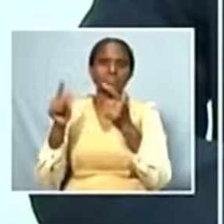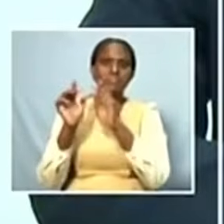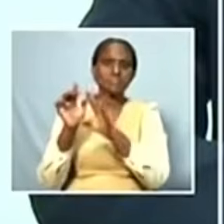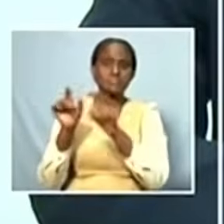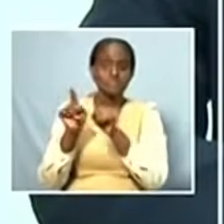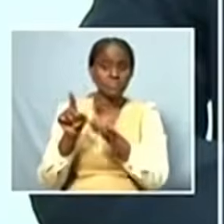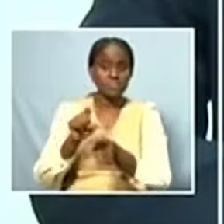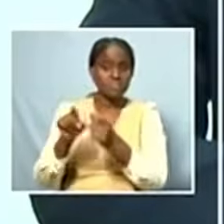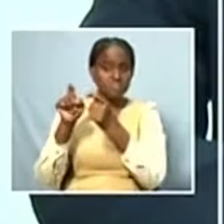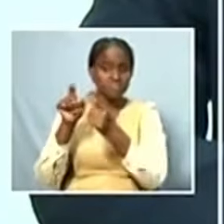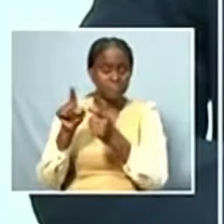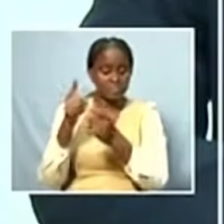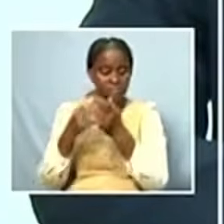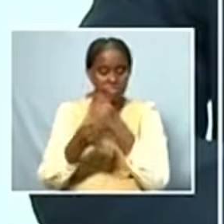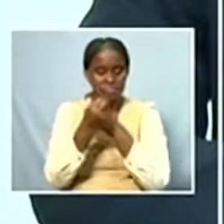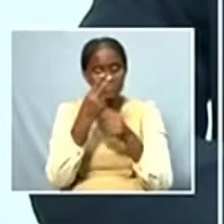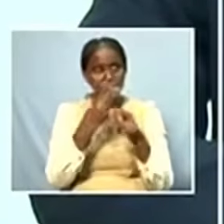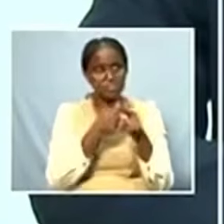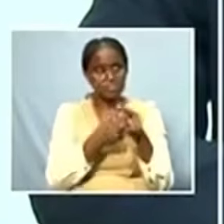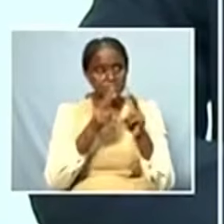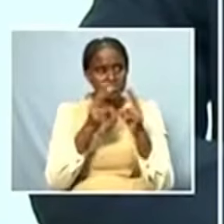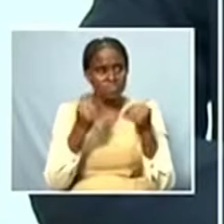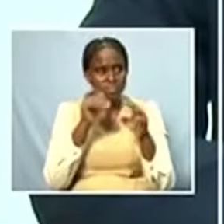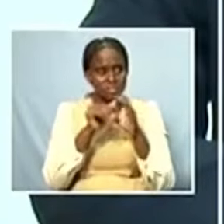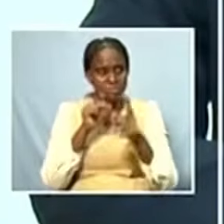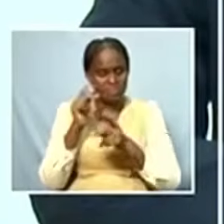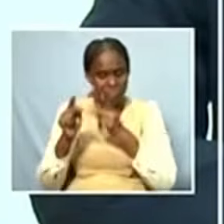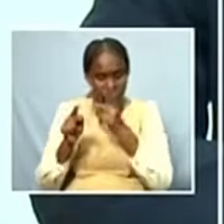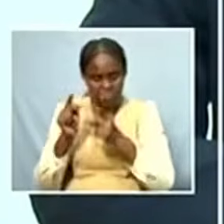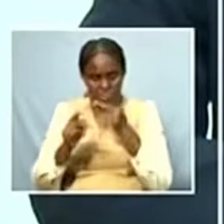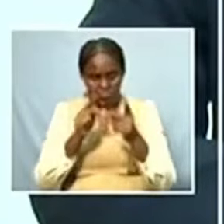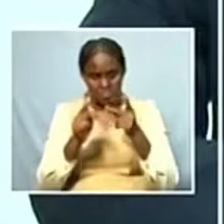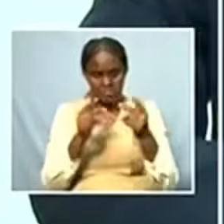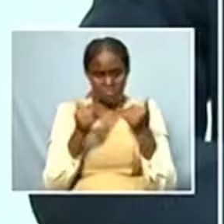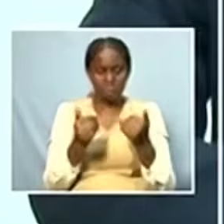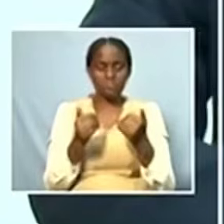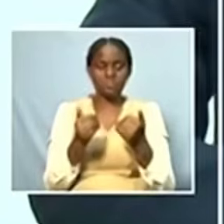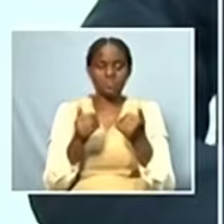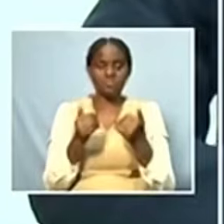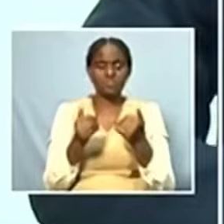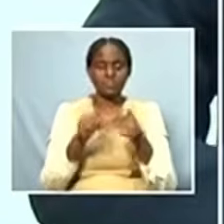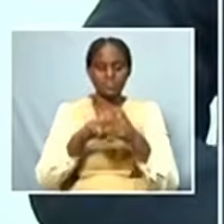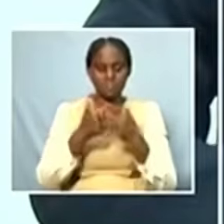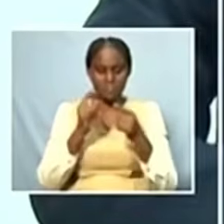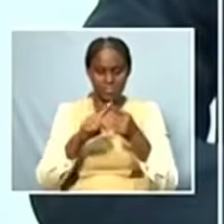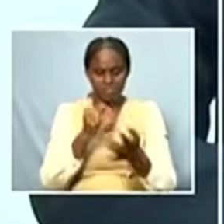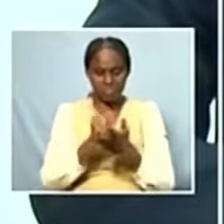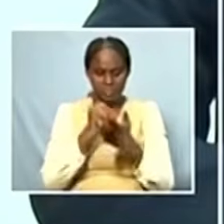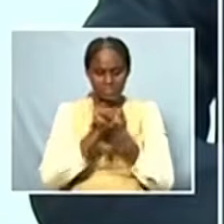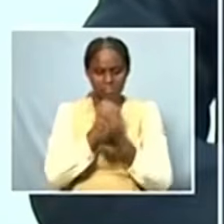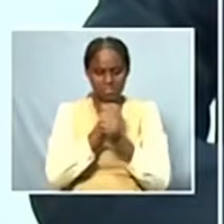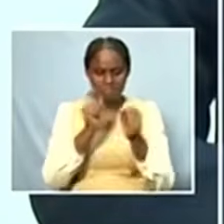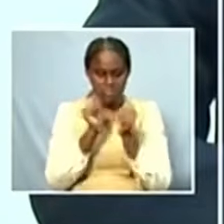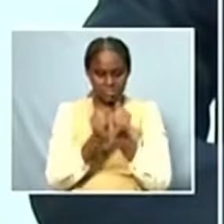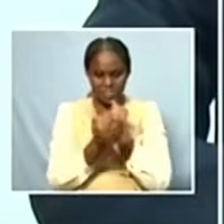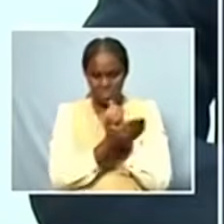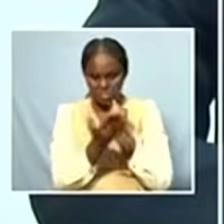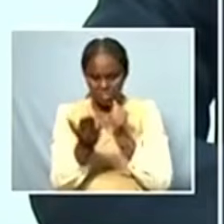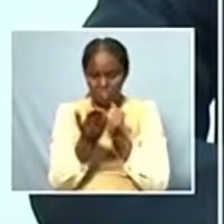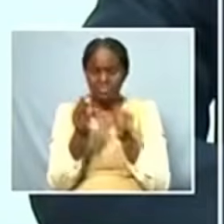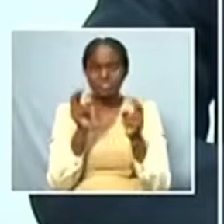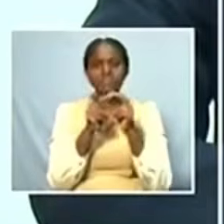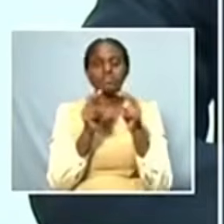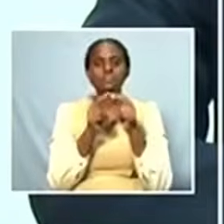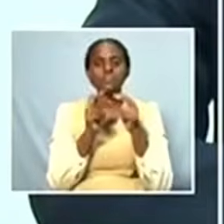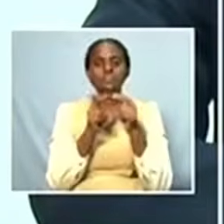that challenge of 12 months. So in the process of how to deal with the